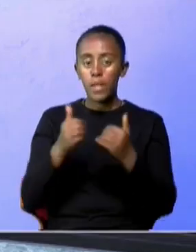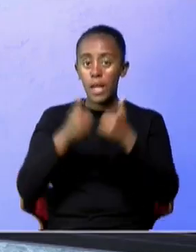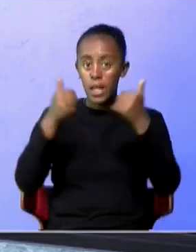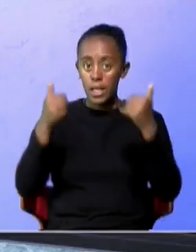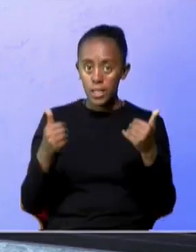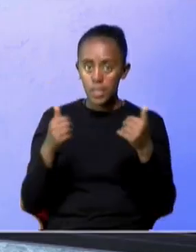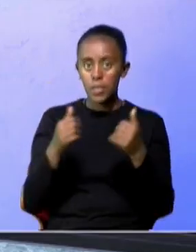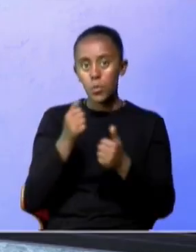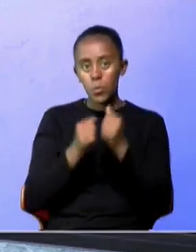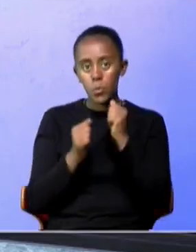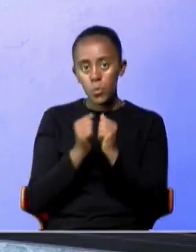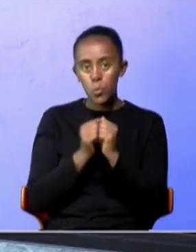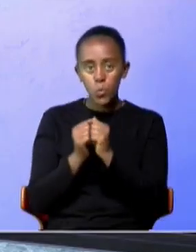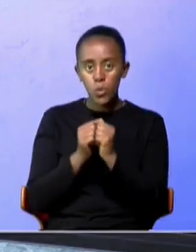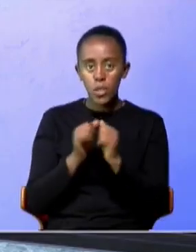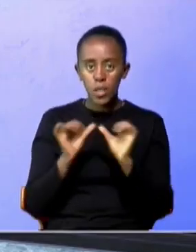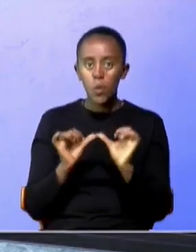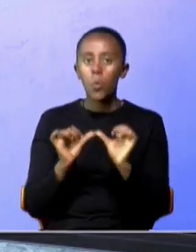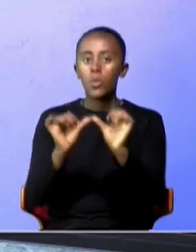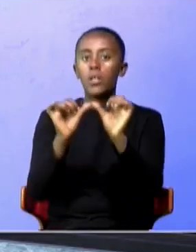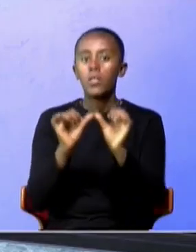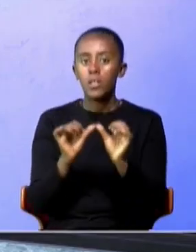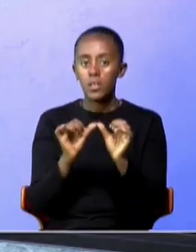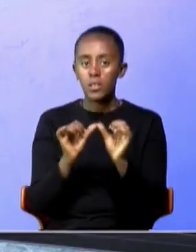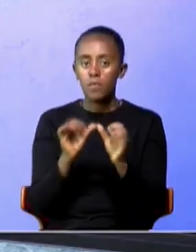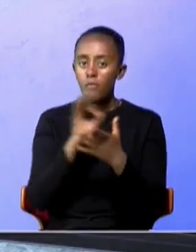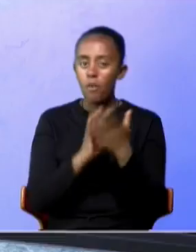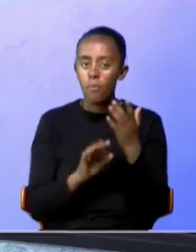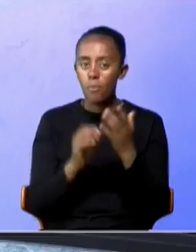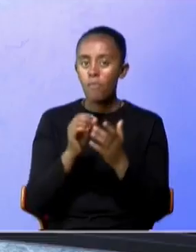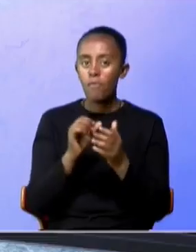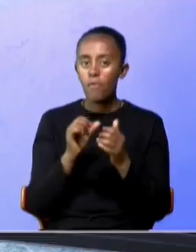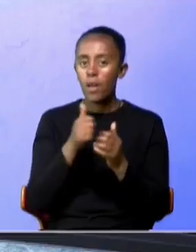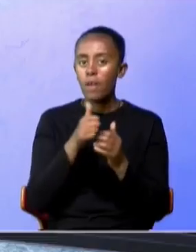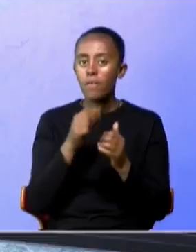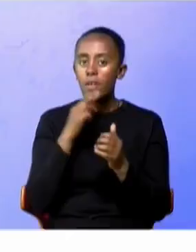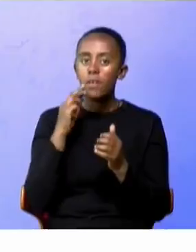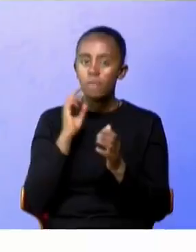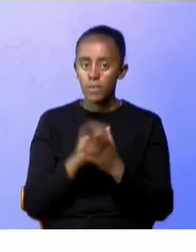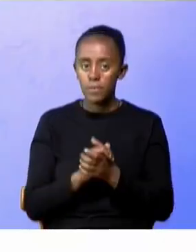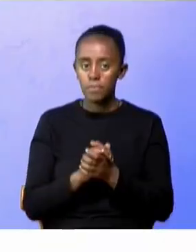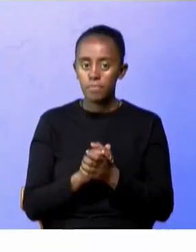identifying it with the continuous form of a verb. For example,